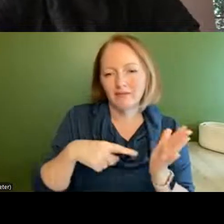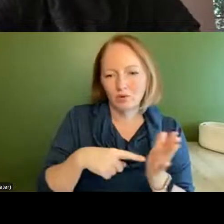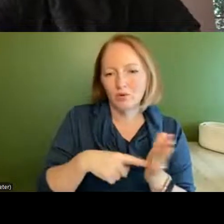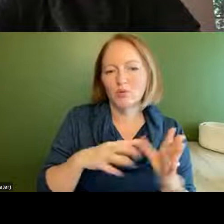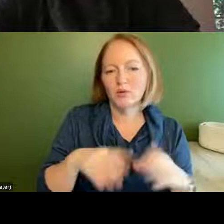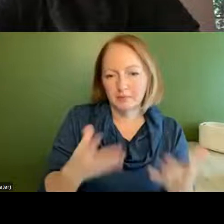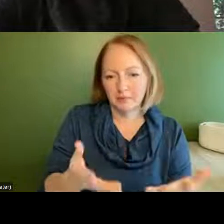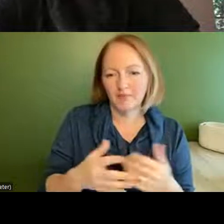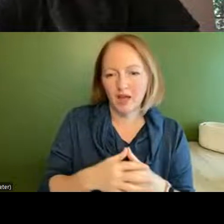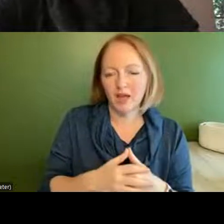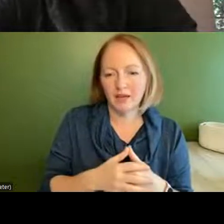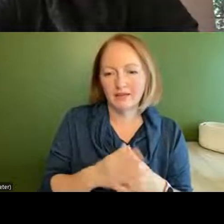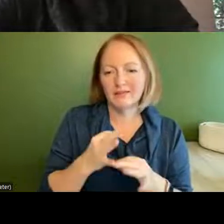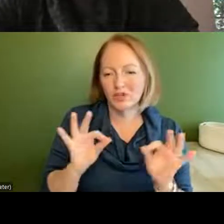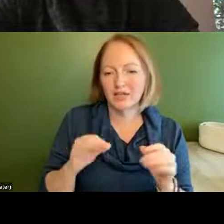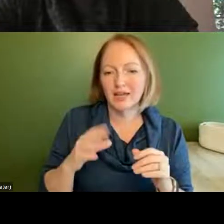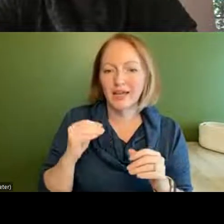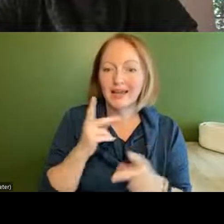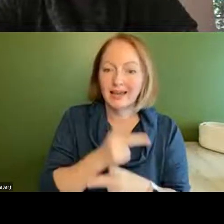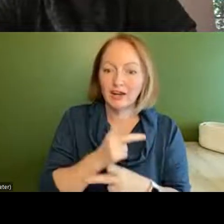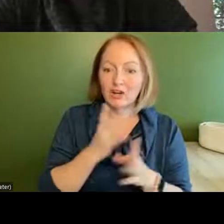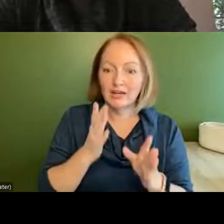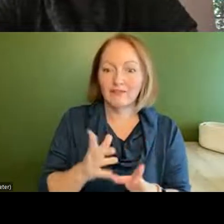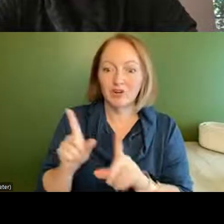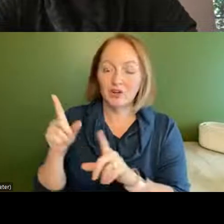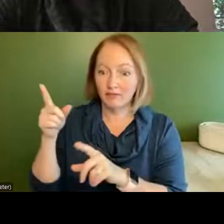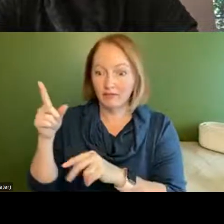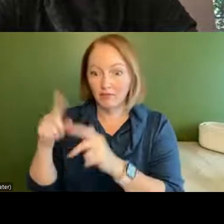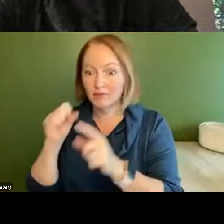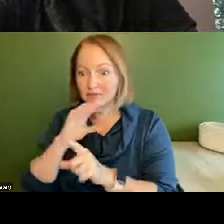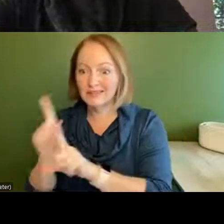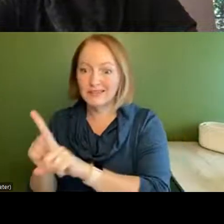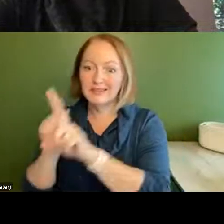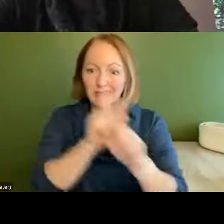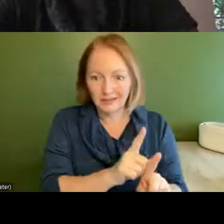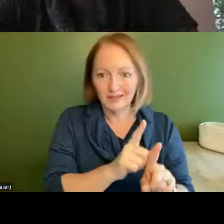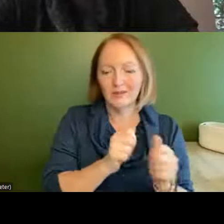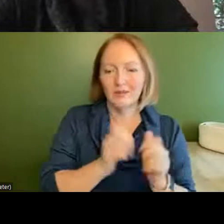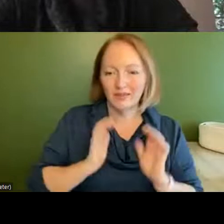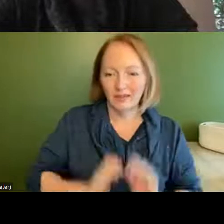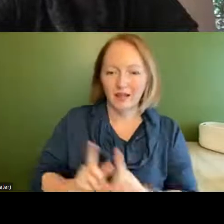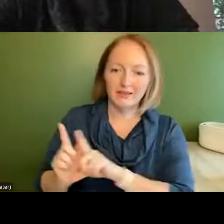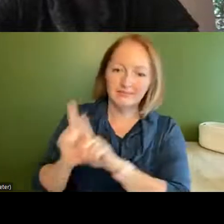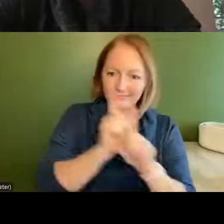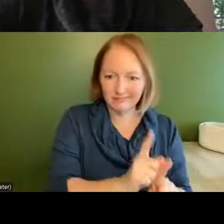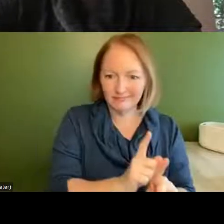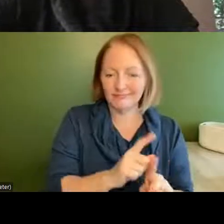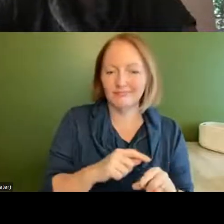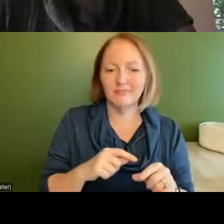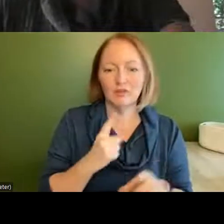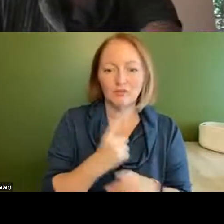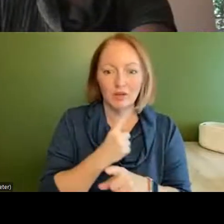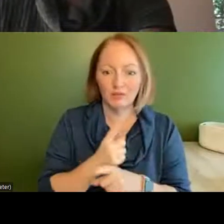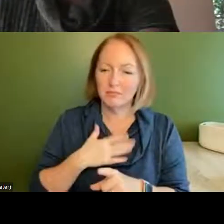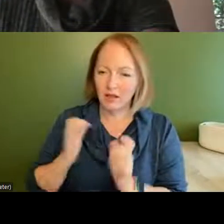provided for. And a caregiver from the facility could come with those clients, you know, as they're regular